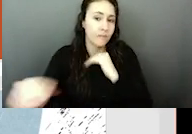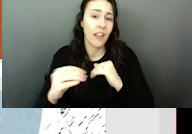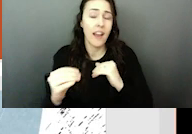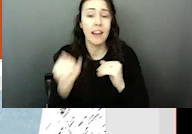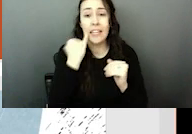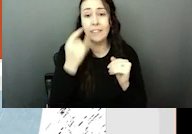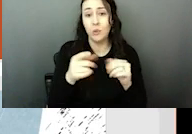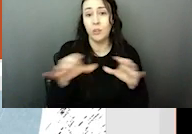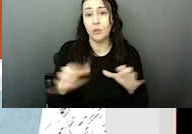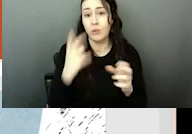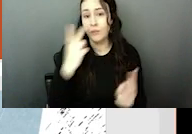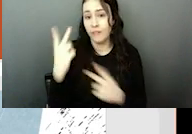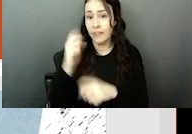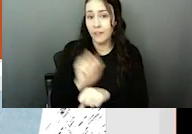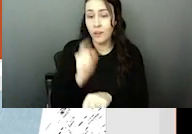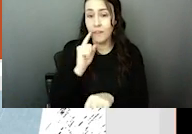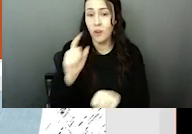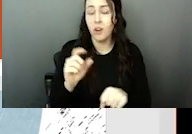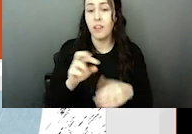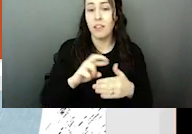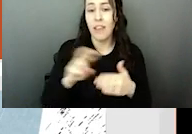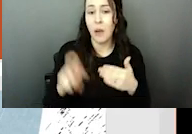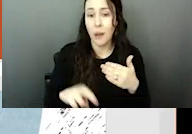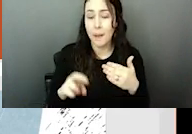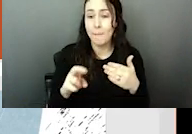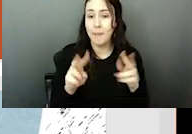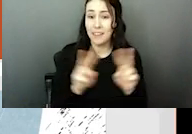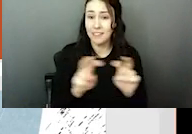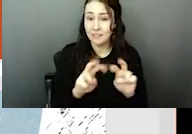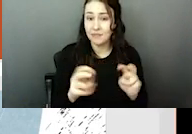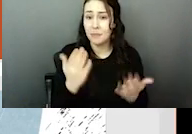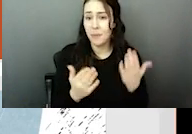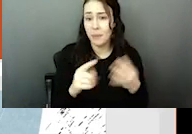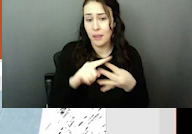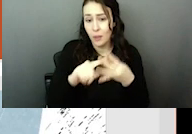doing the reflective work for outcomes assessment, these are questions that you may be asking